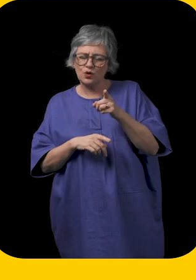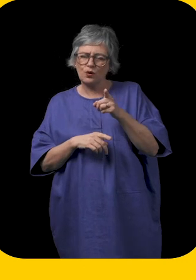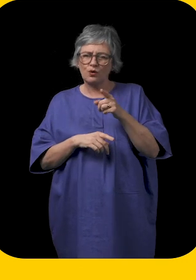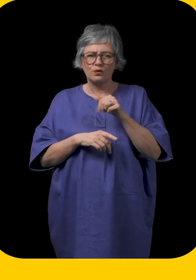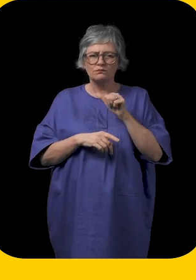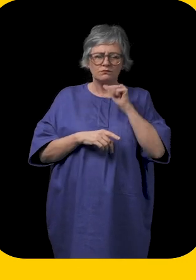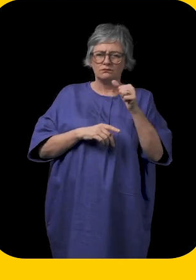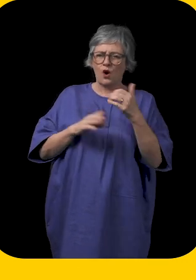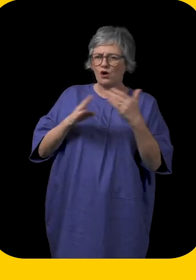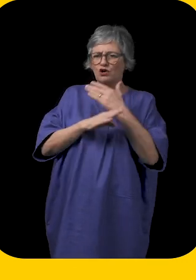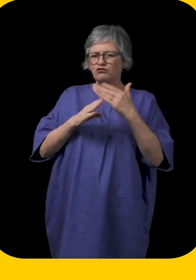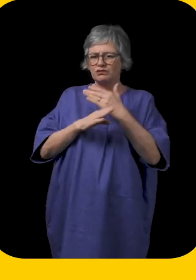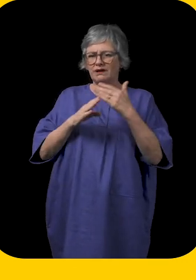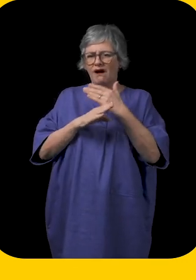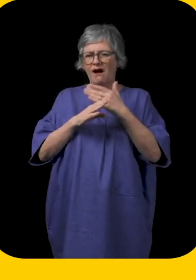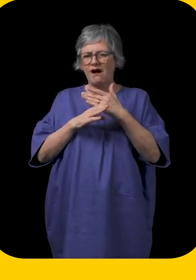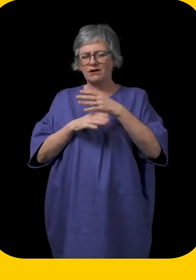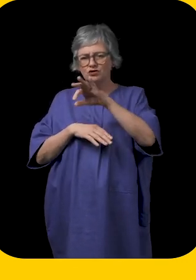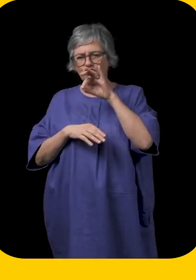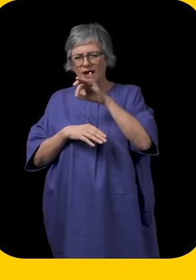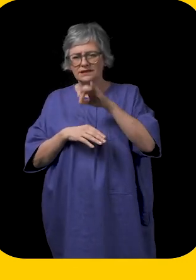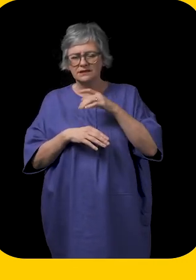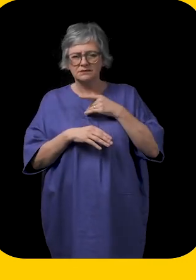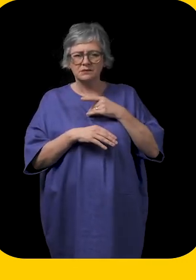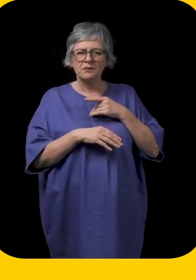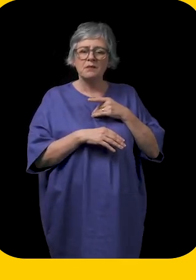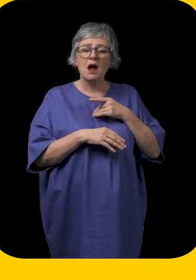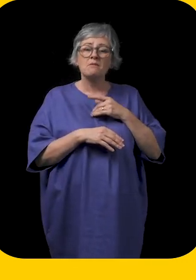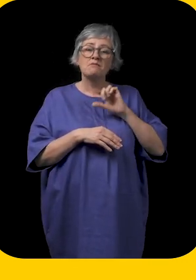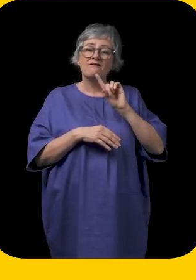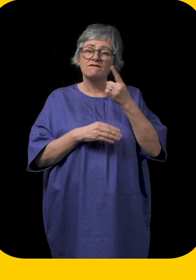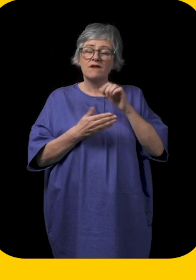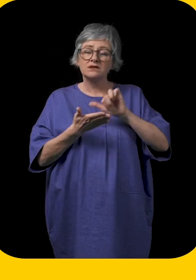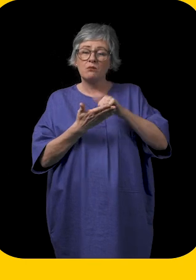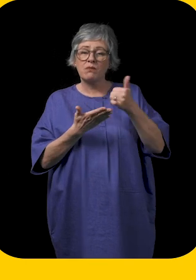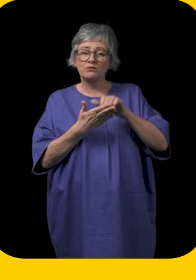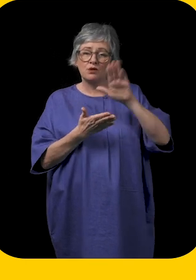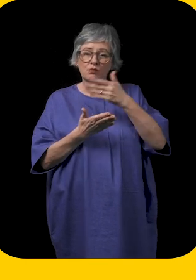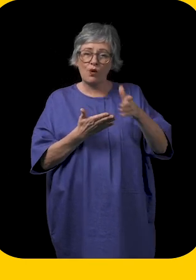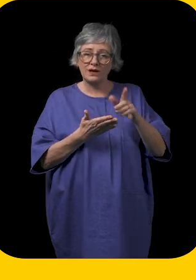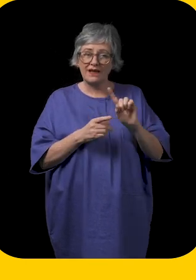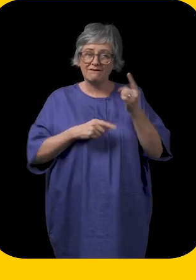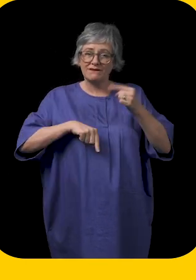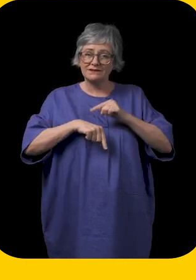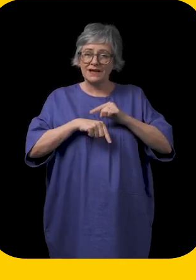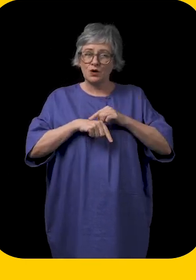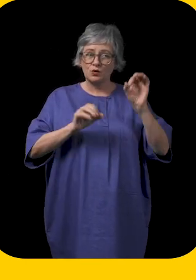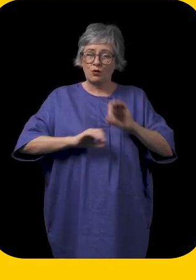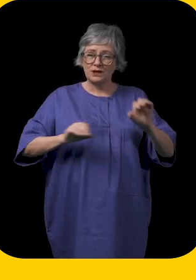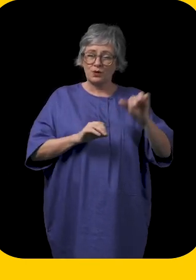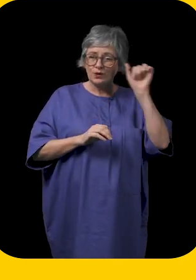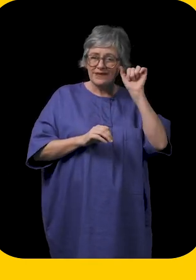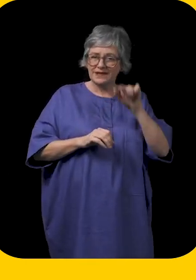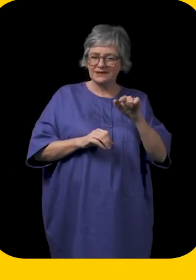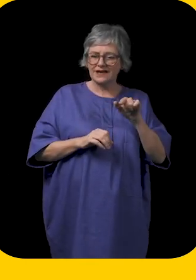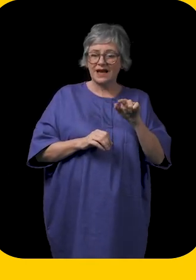happen to you. And it certainly was never presented as like a career choice. But I think I always was a poet. Like I used to, actually my first published